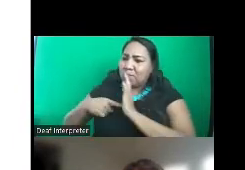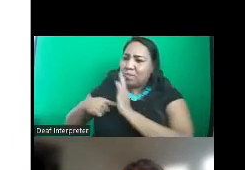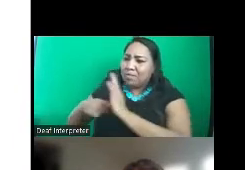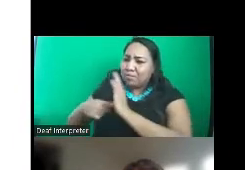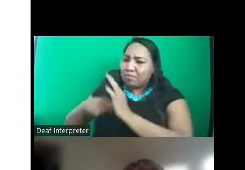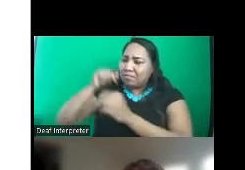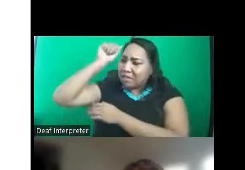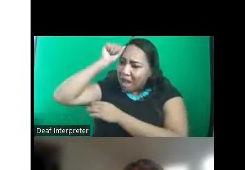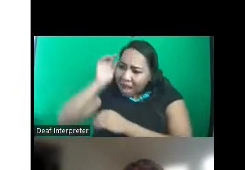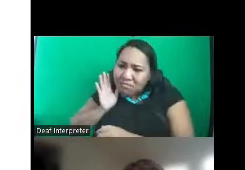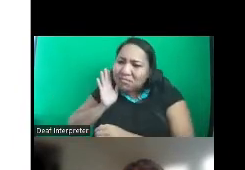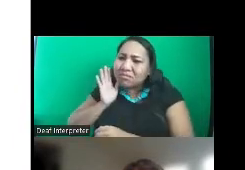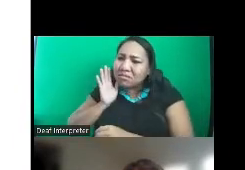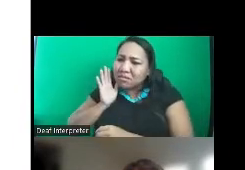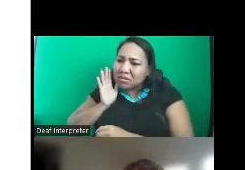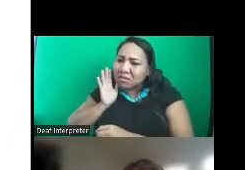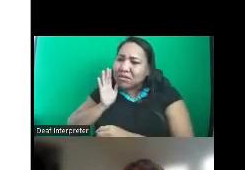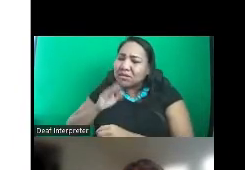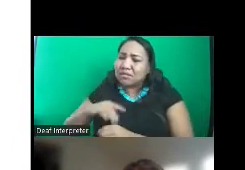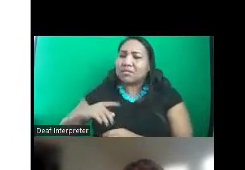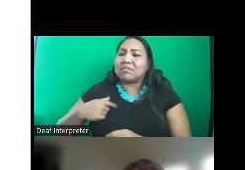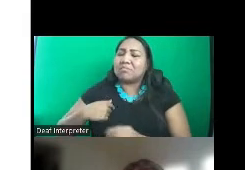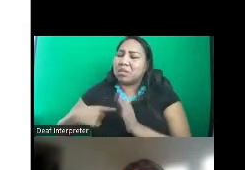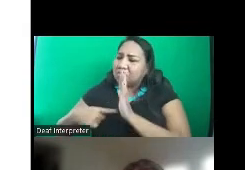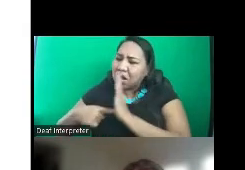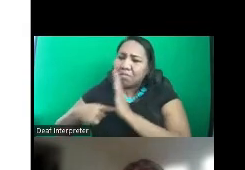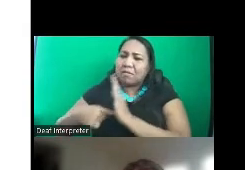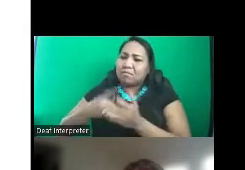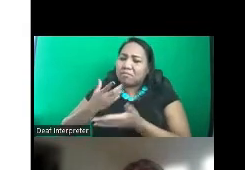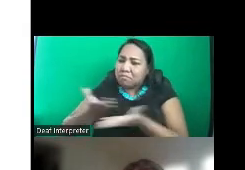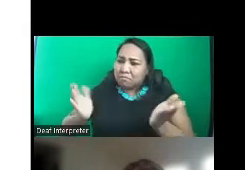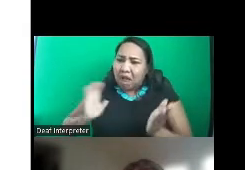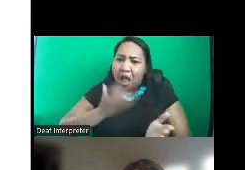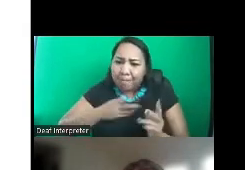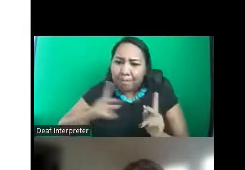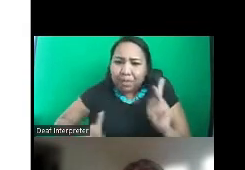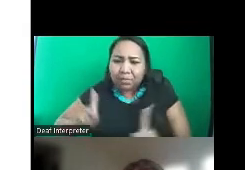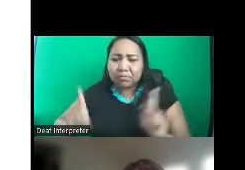hopefully encouraging other Alaska Natives to,